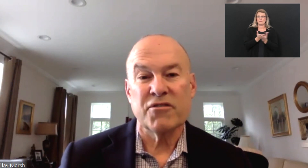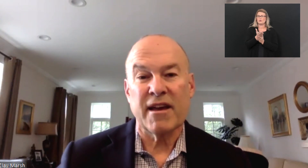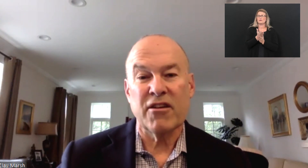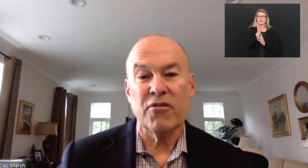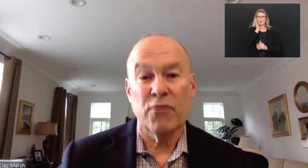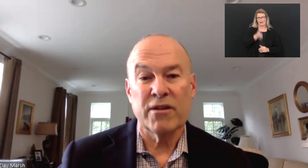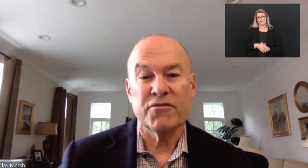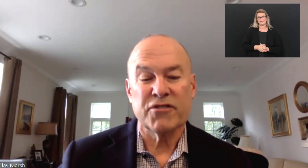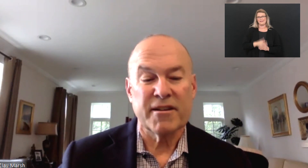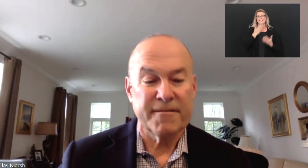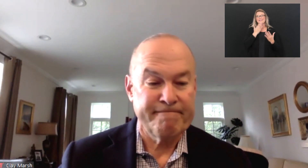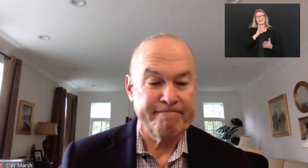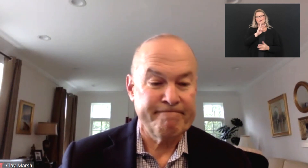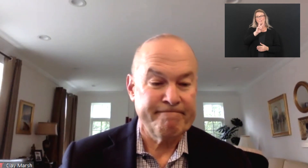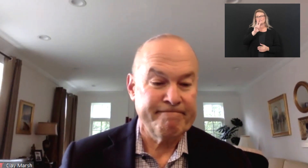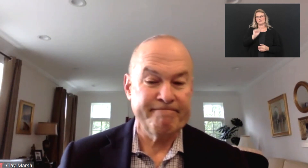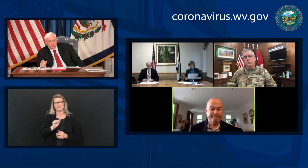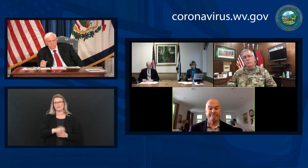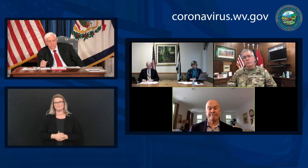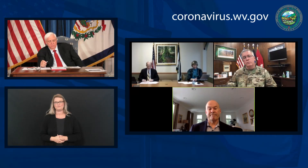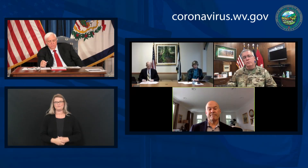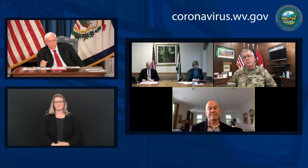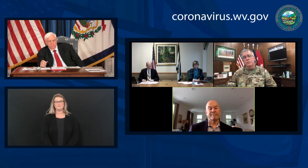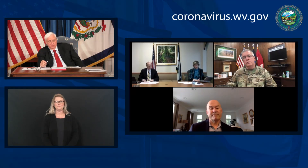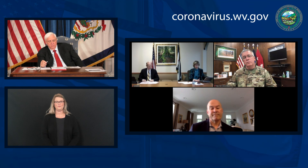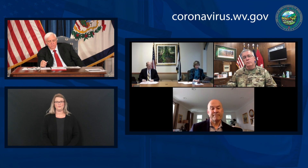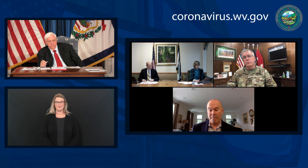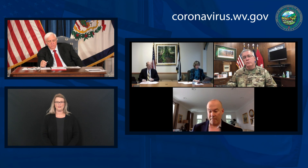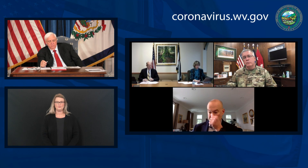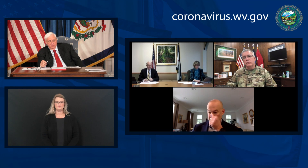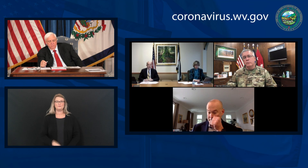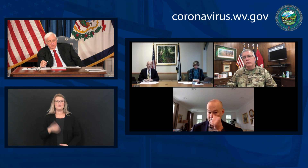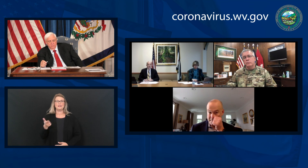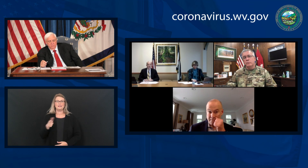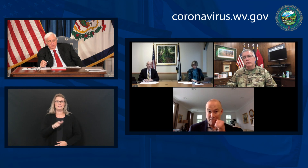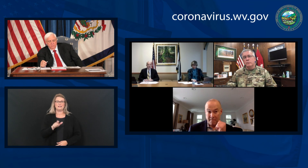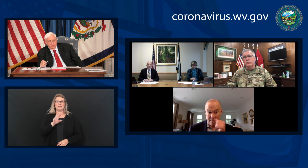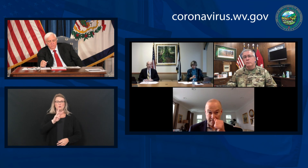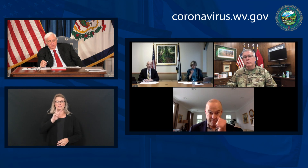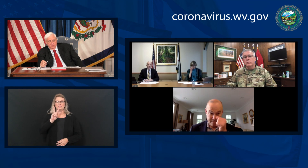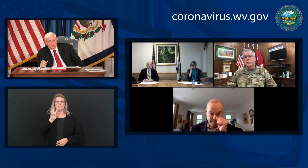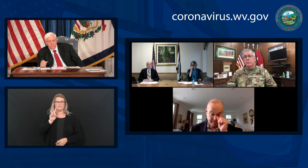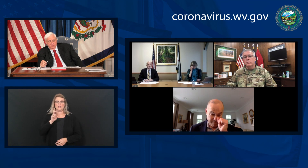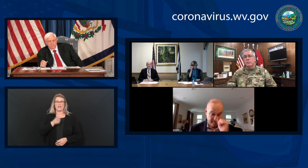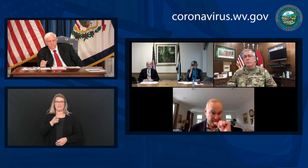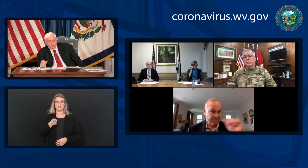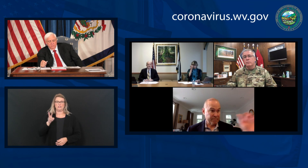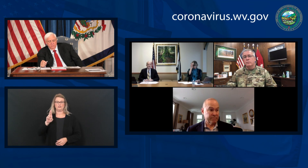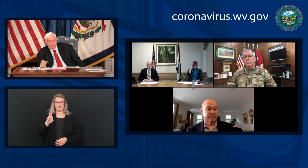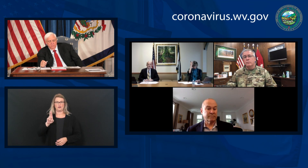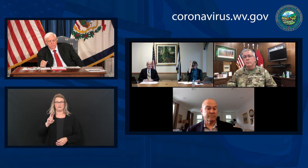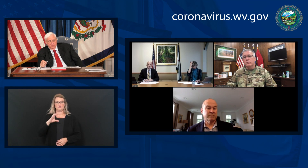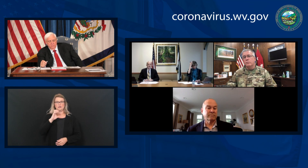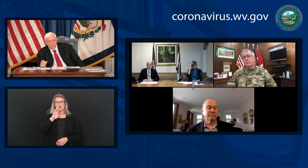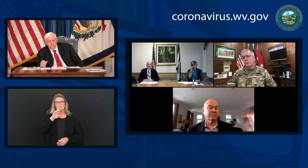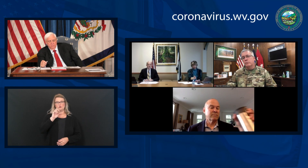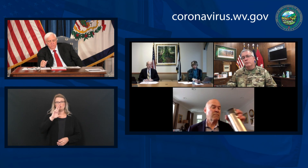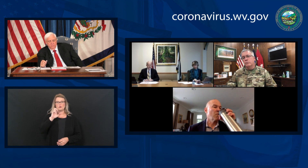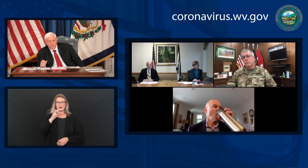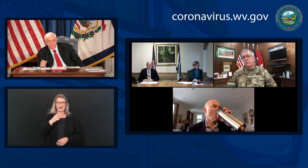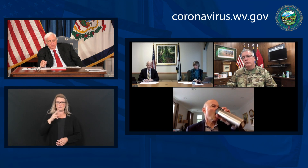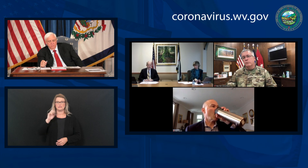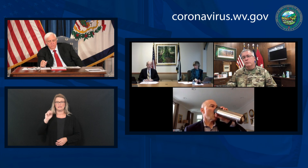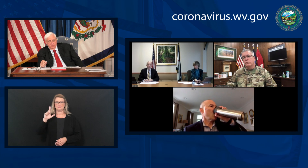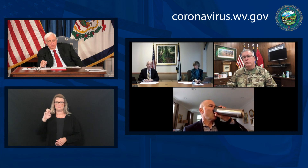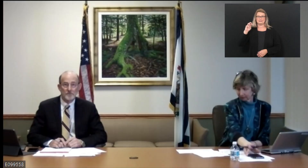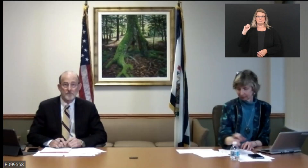So thank you, West Virginia. All right, thank you, Dr. Marsh. Next, let's go to the West Virginia DHHR with Secretary Bill Crouch and Dr. Kathy